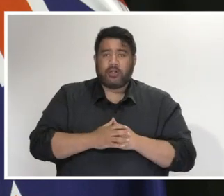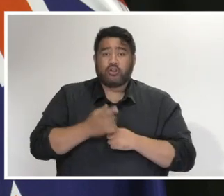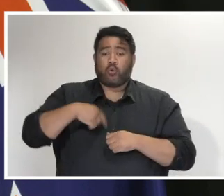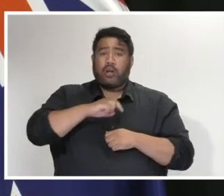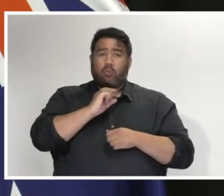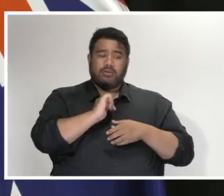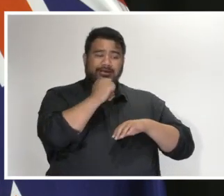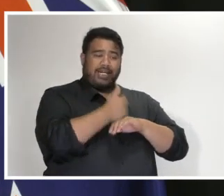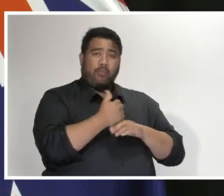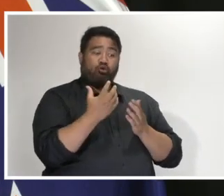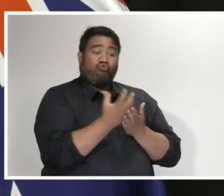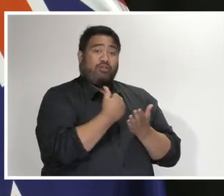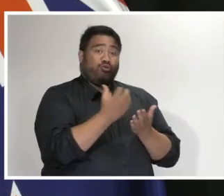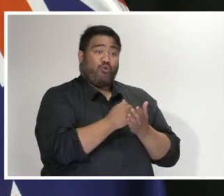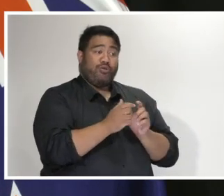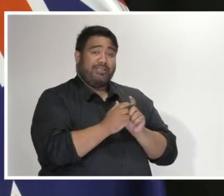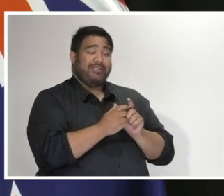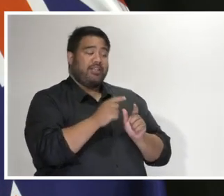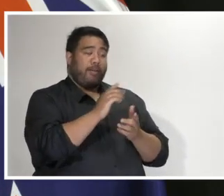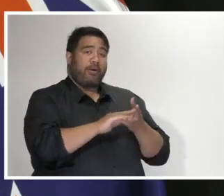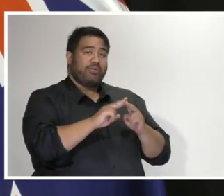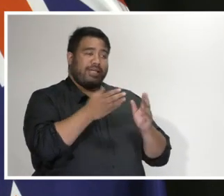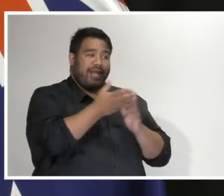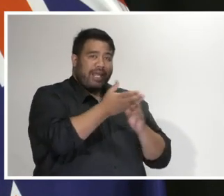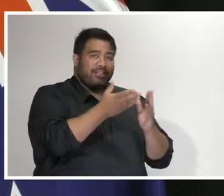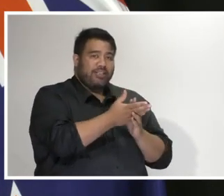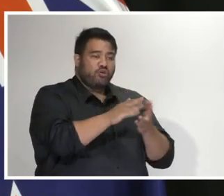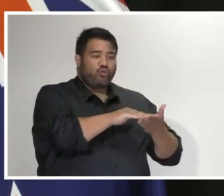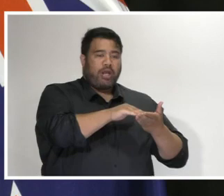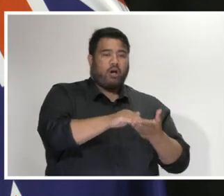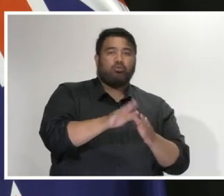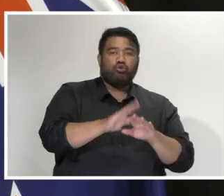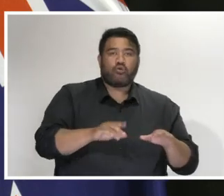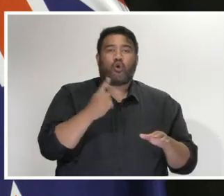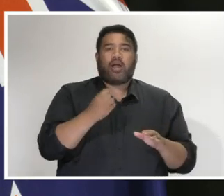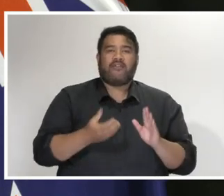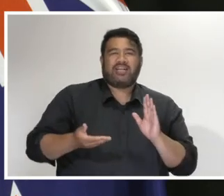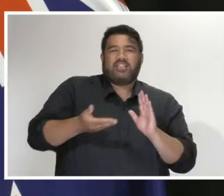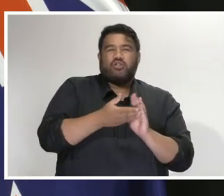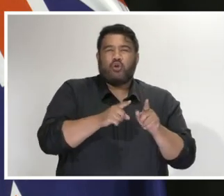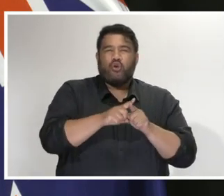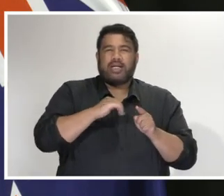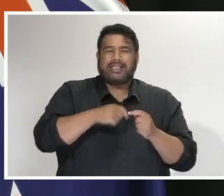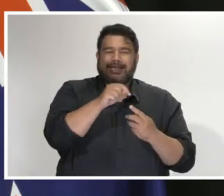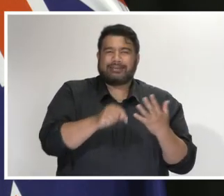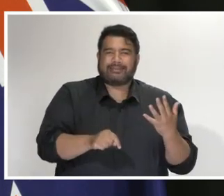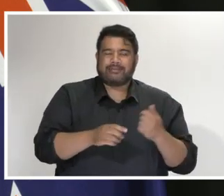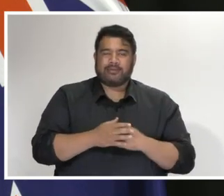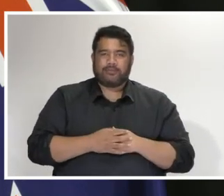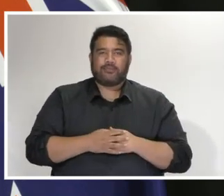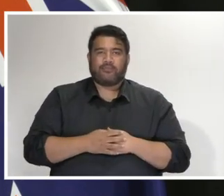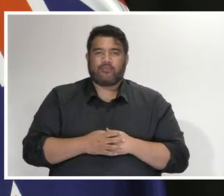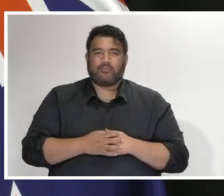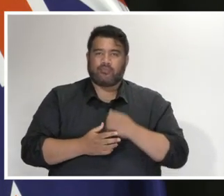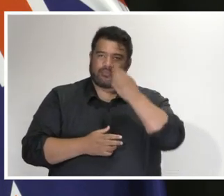remotely where their children have additional learning needs. So supporting all of that, we've got a strong focus on